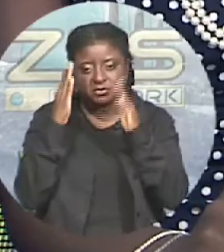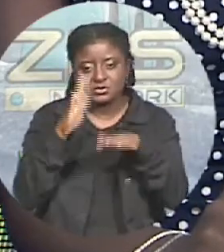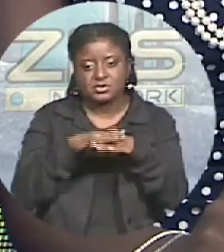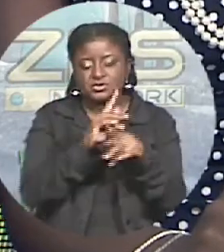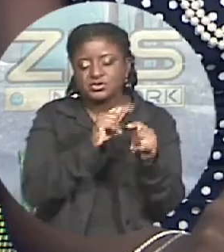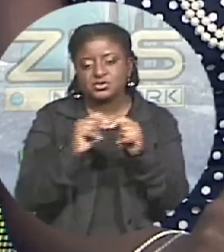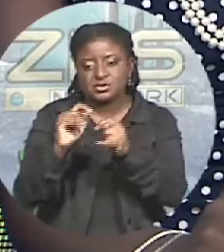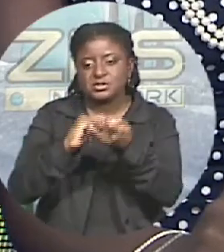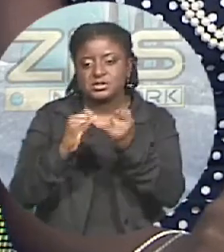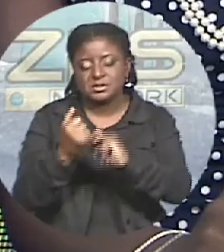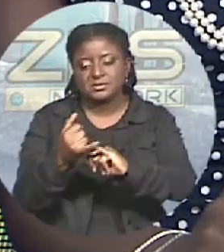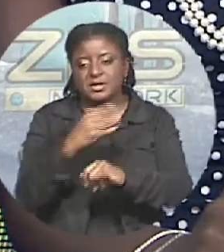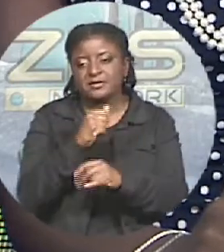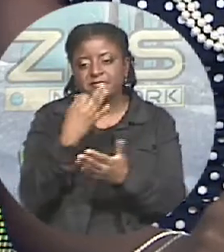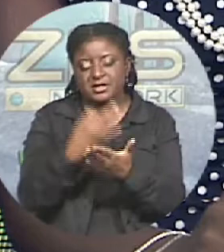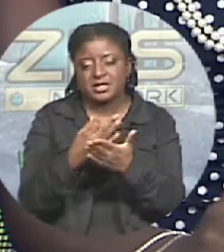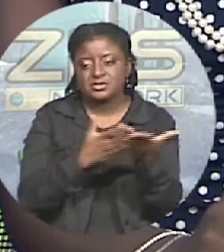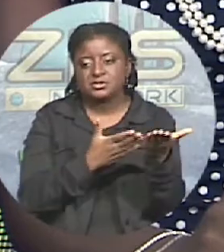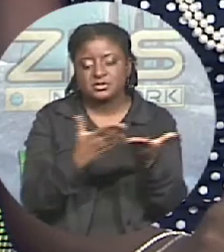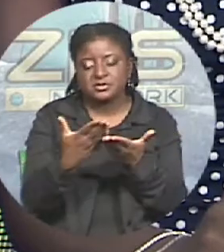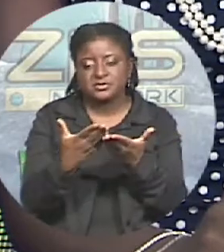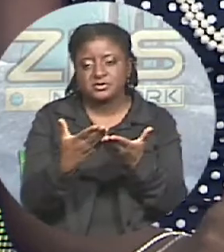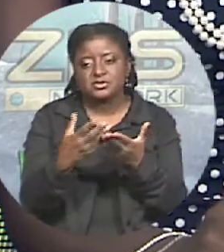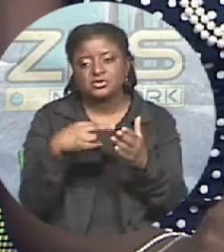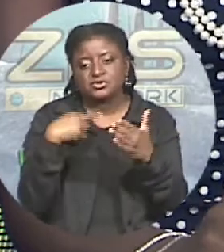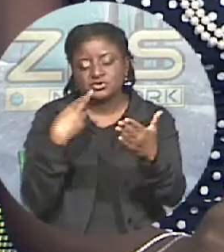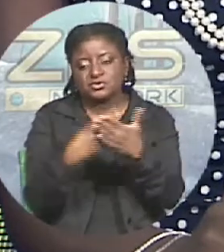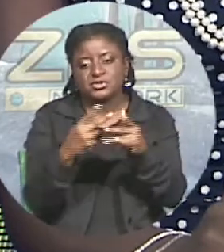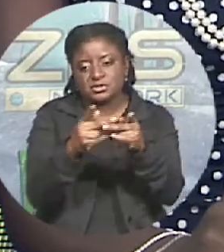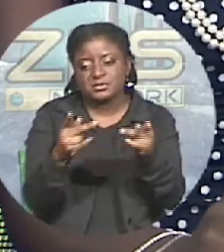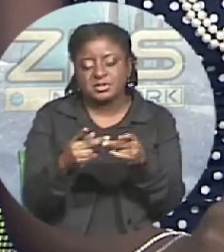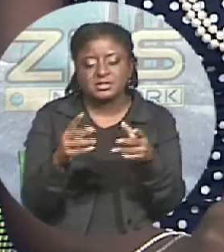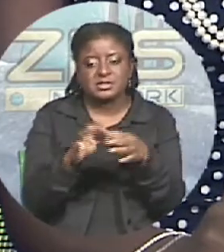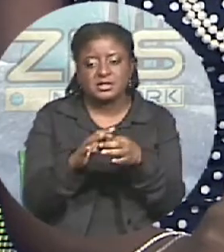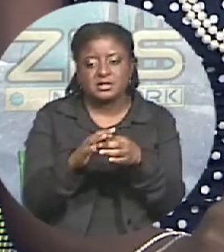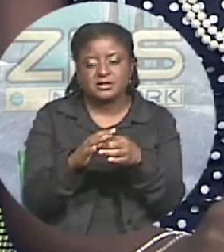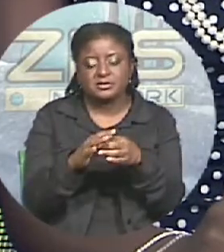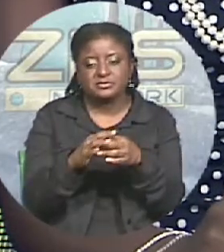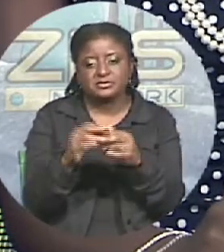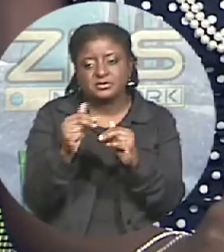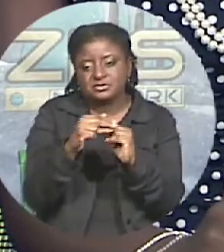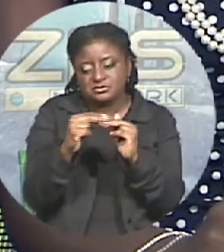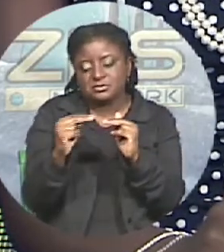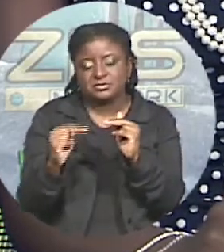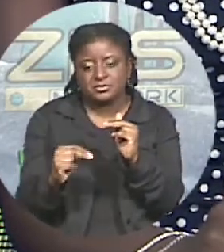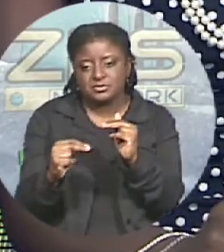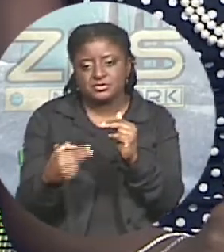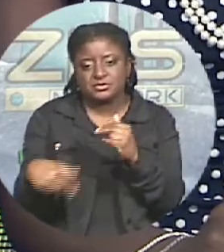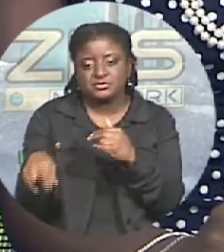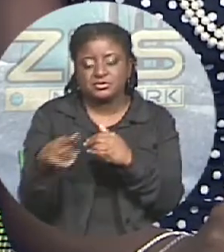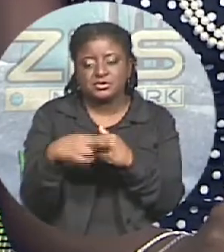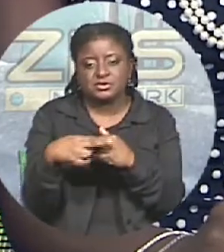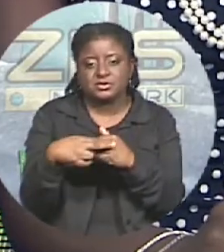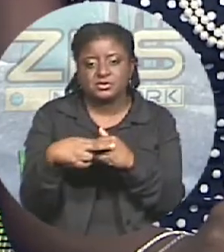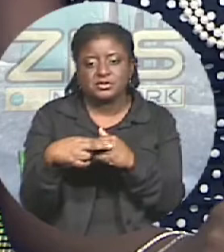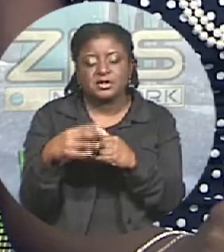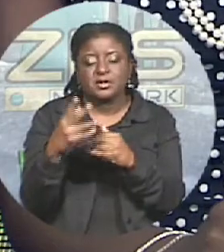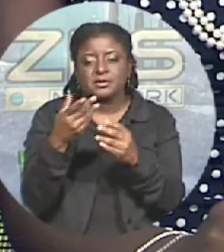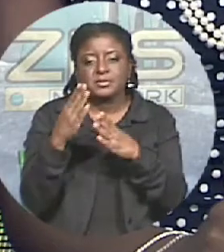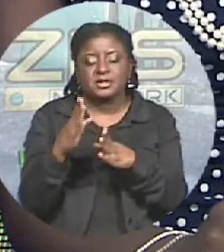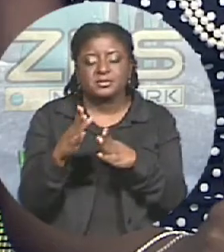a point of diminishing returns, and Bahamian entrepreneurship, ownership, and joint ventures with foreign direct investors have to be